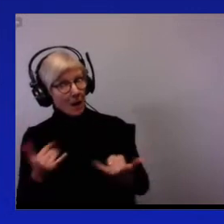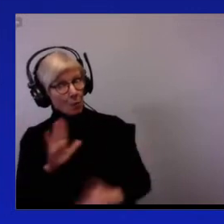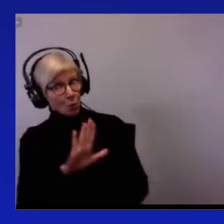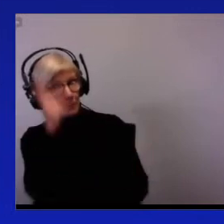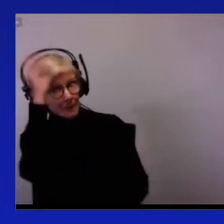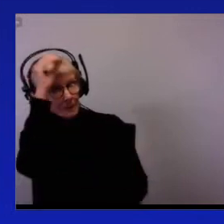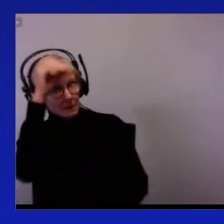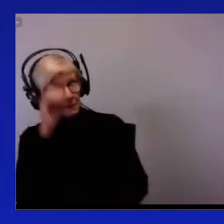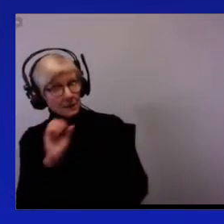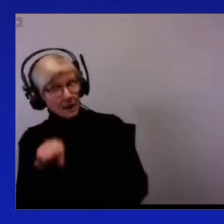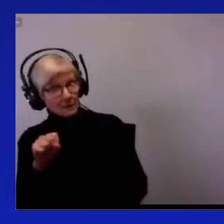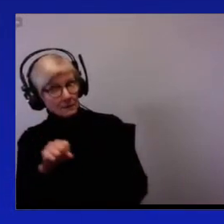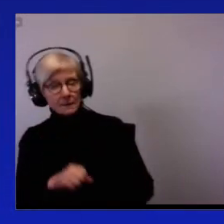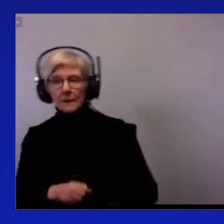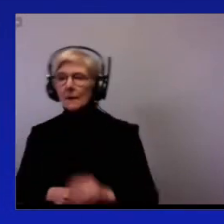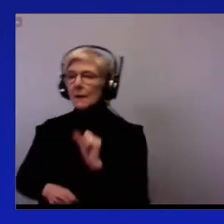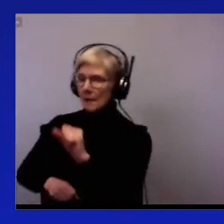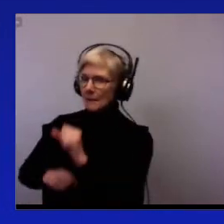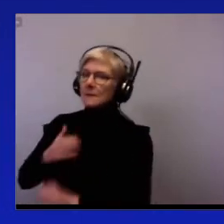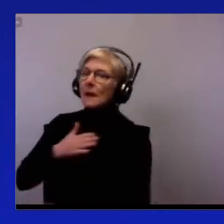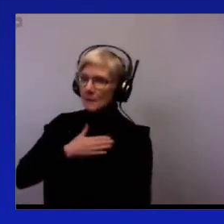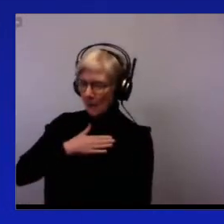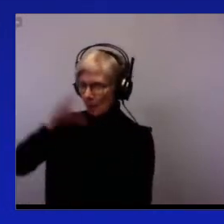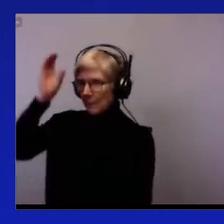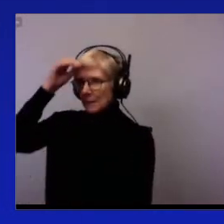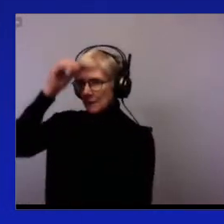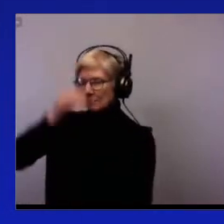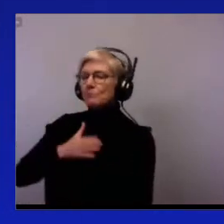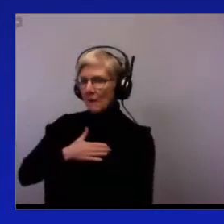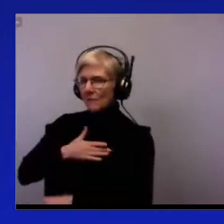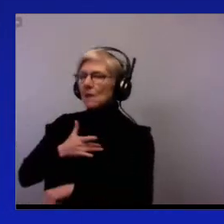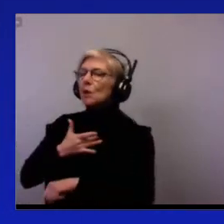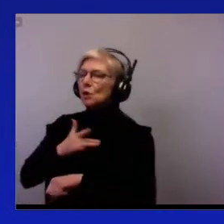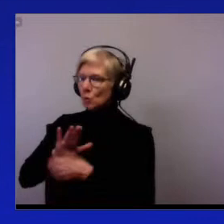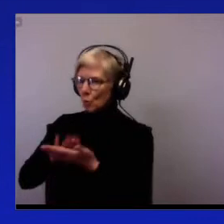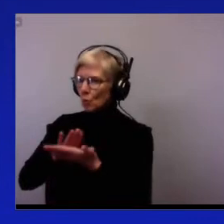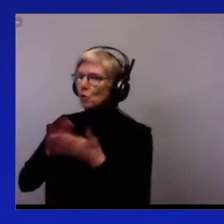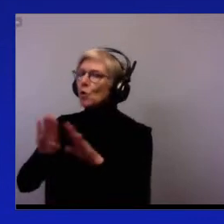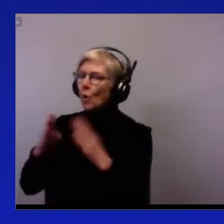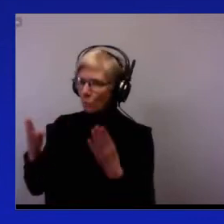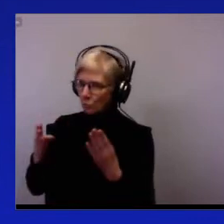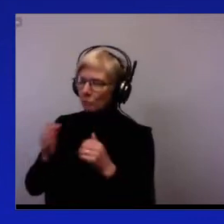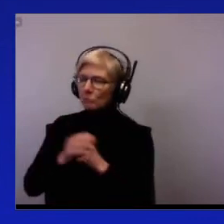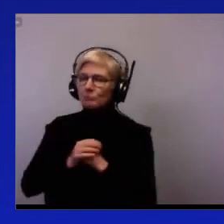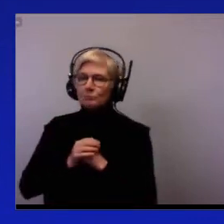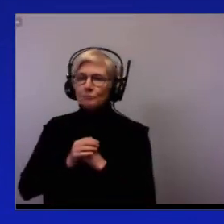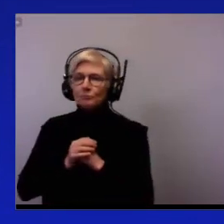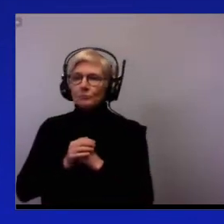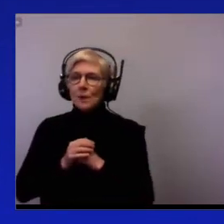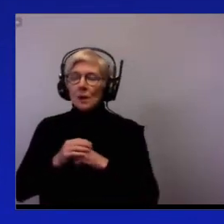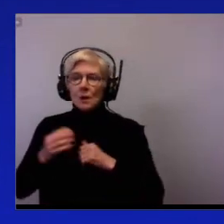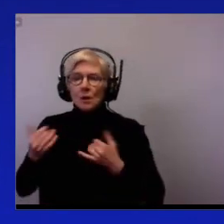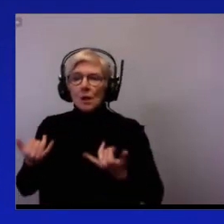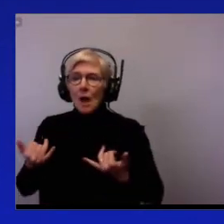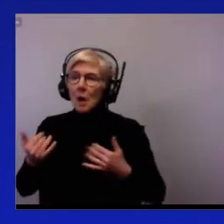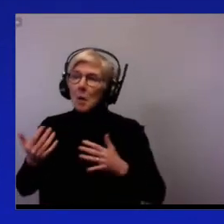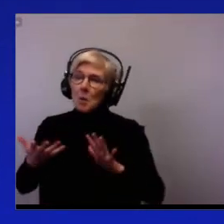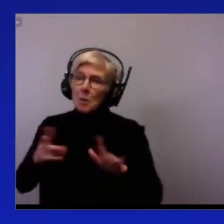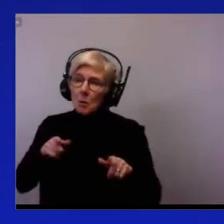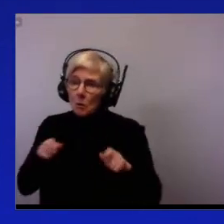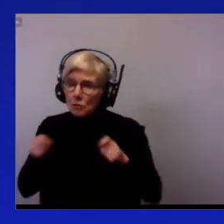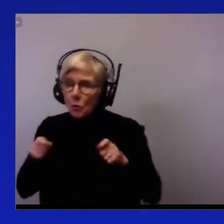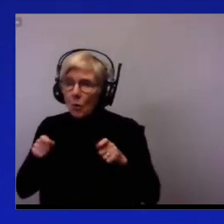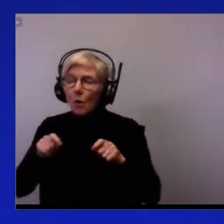correct? Yes, that would be my advice, given the harms we're seeing and the ability to control